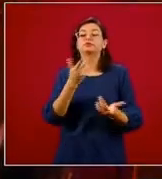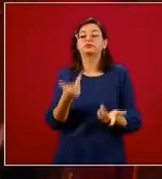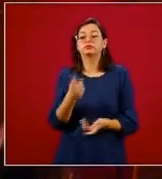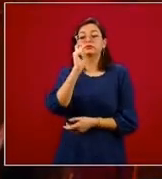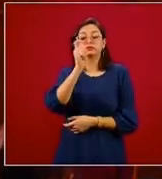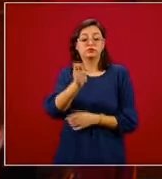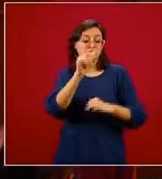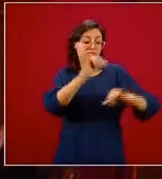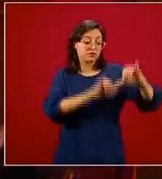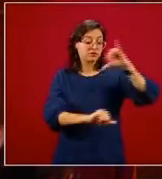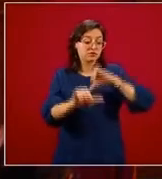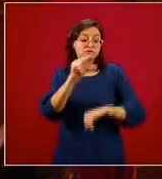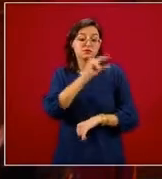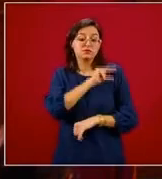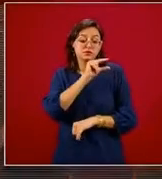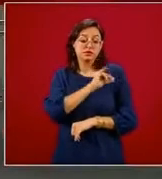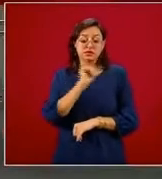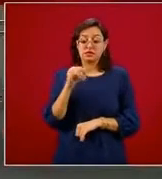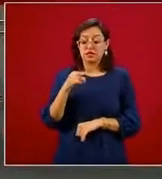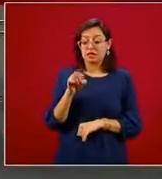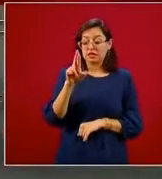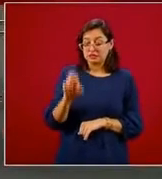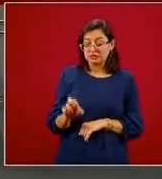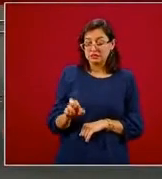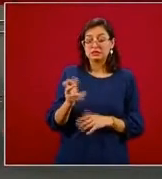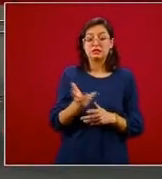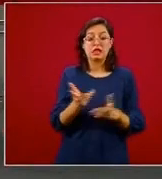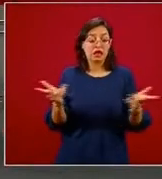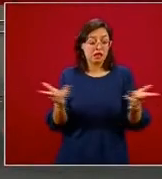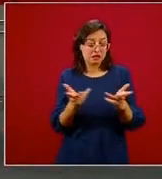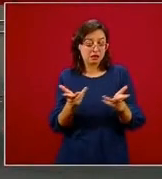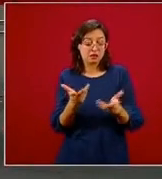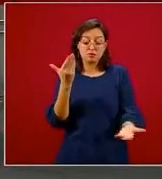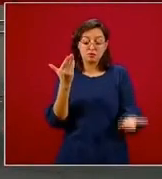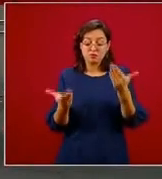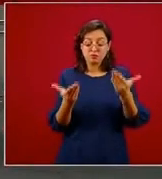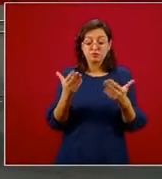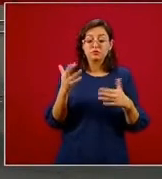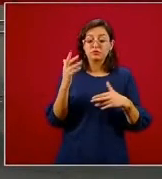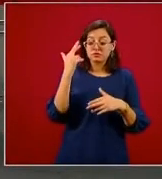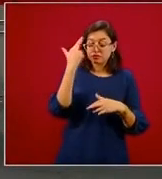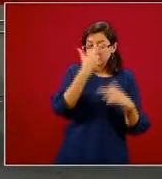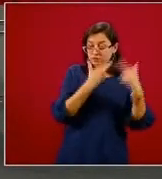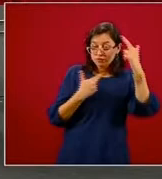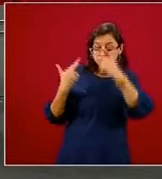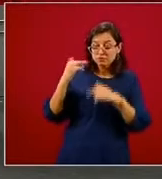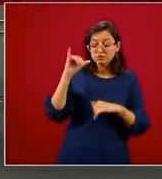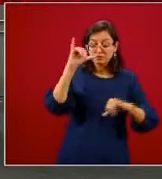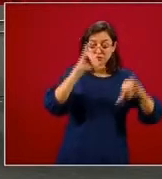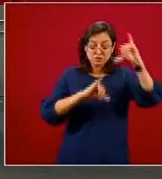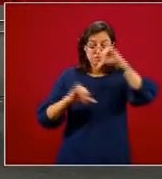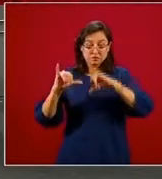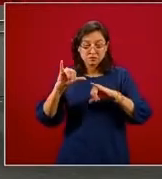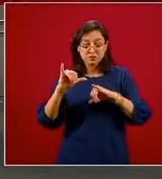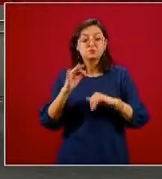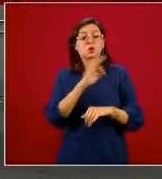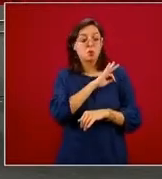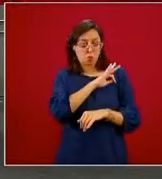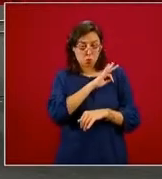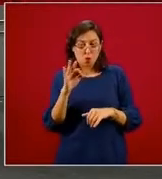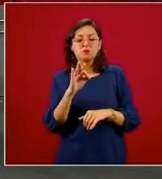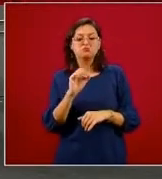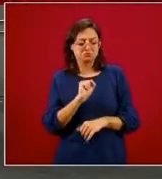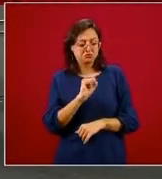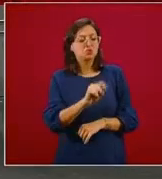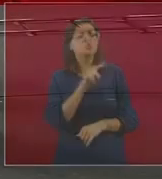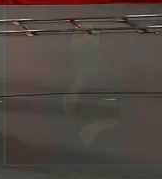private laboratories. All these private laboratories where INDRE conducted some appraisal